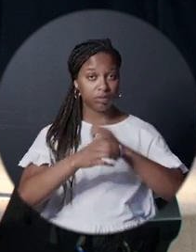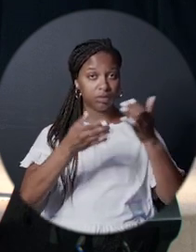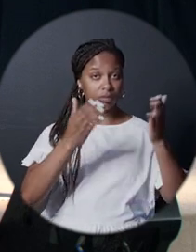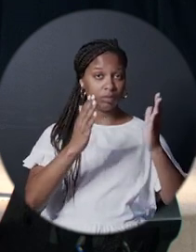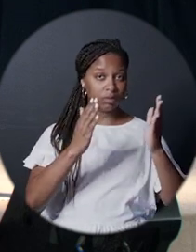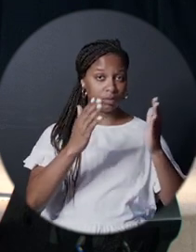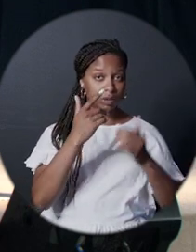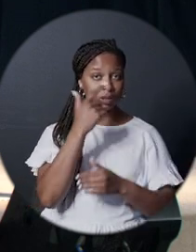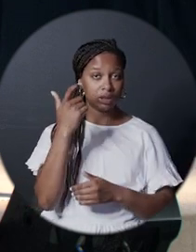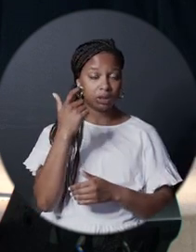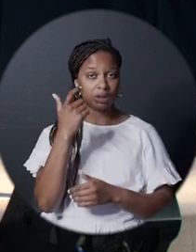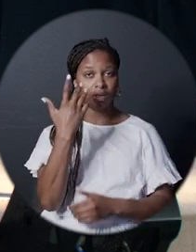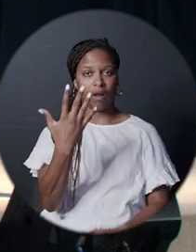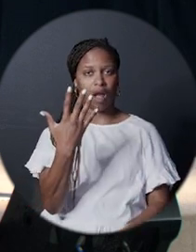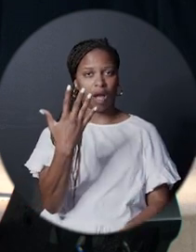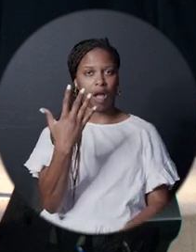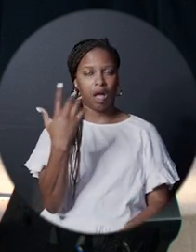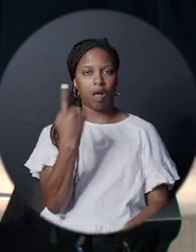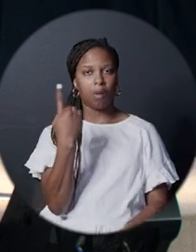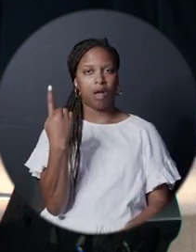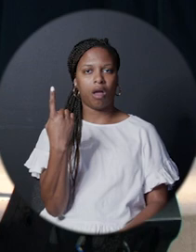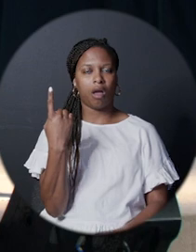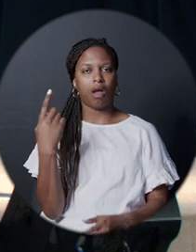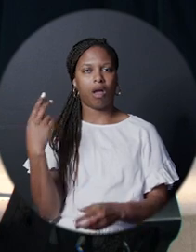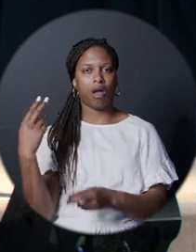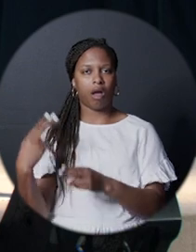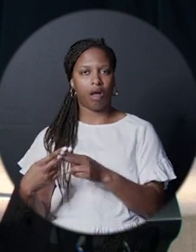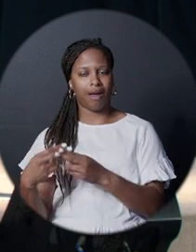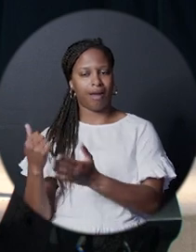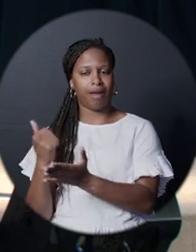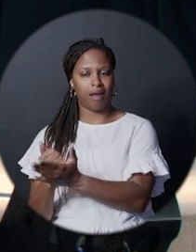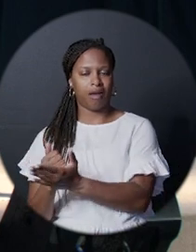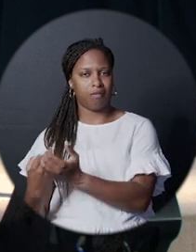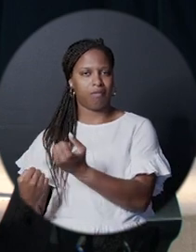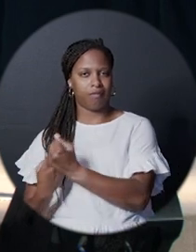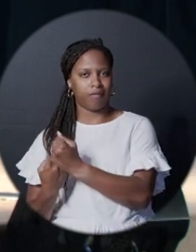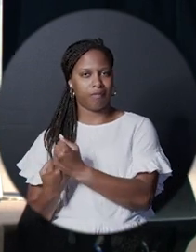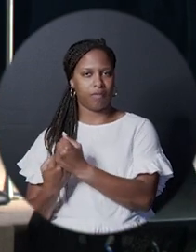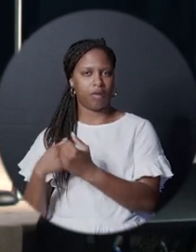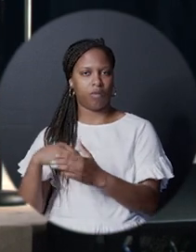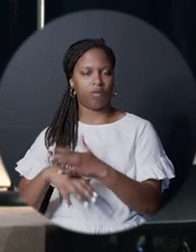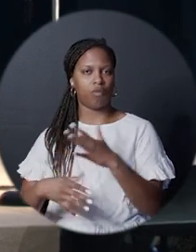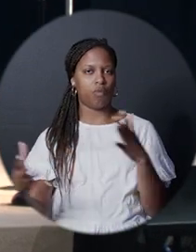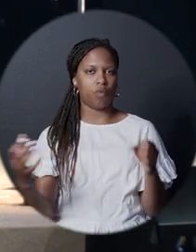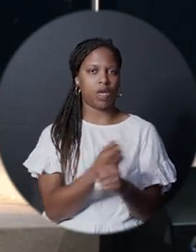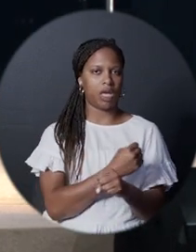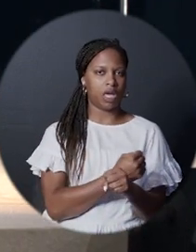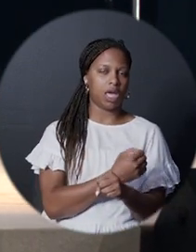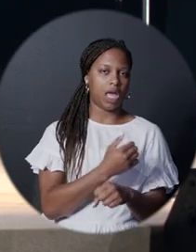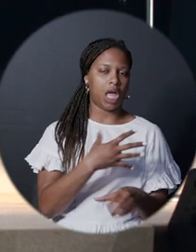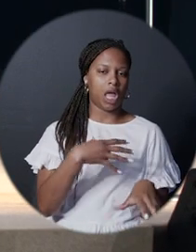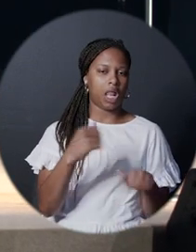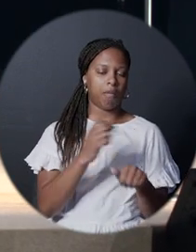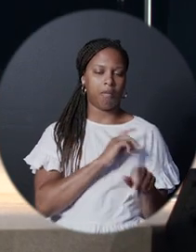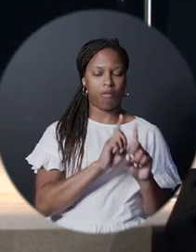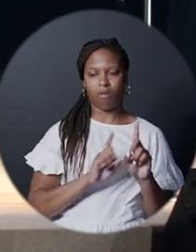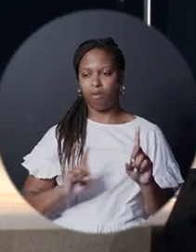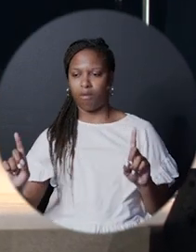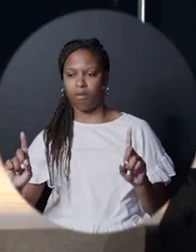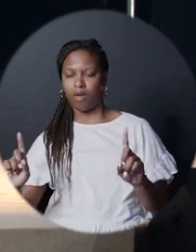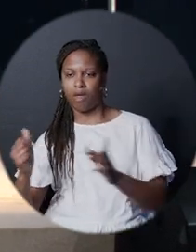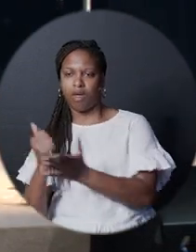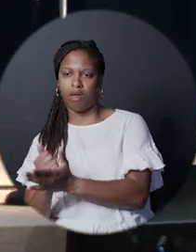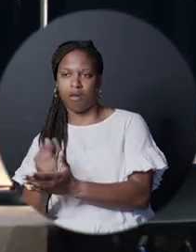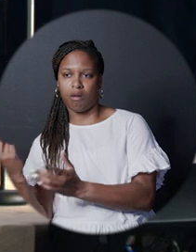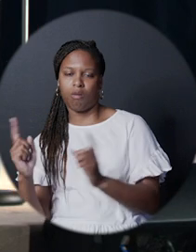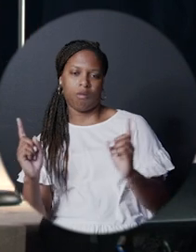playing defense in basketball is because it's five of us. They have something called help side. Because when the person gets beat, I can leave my